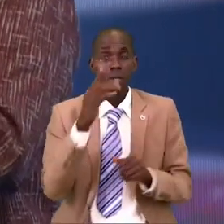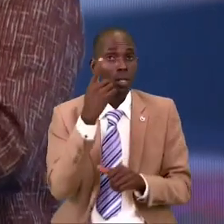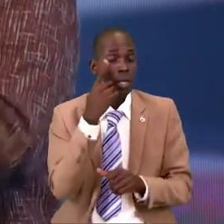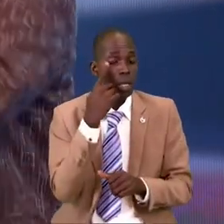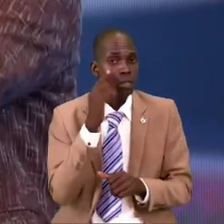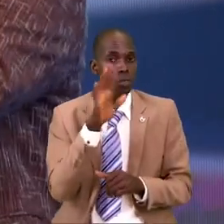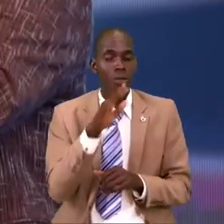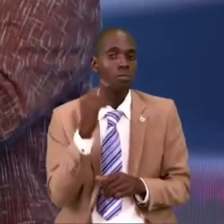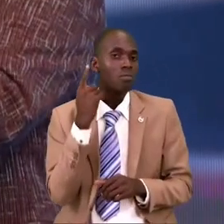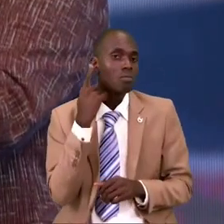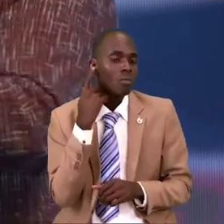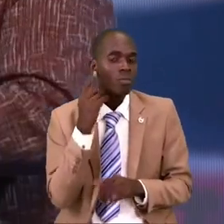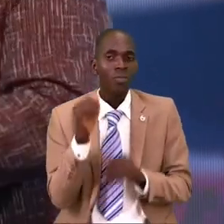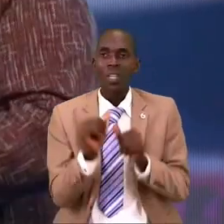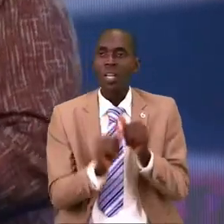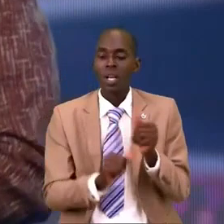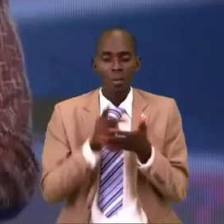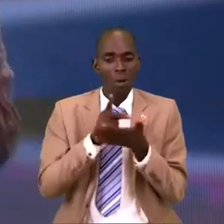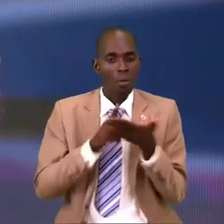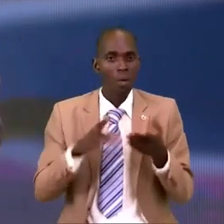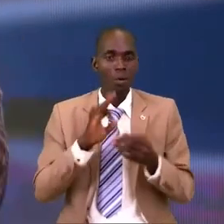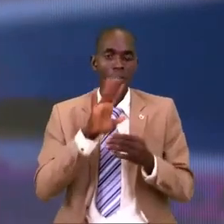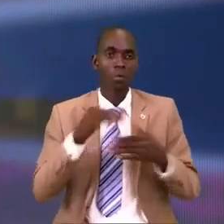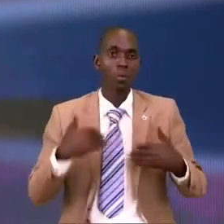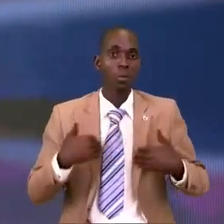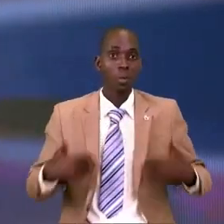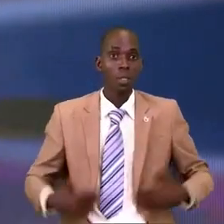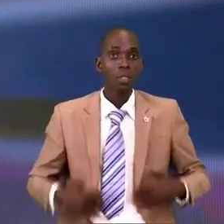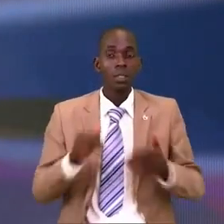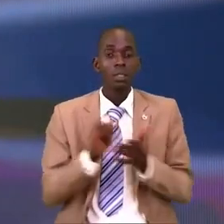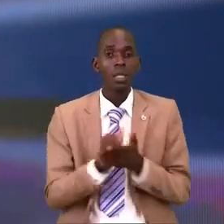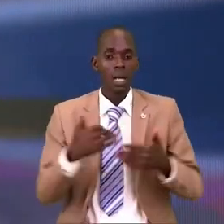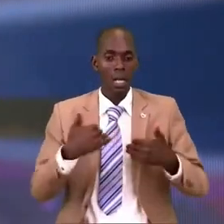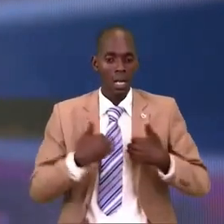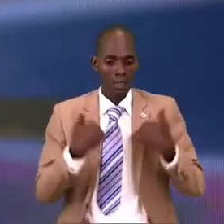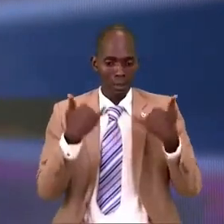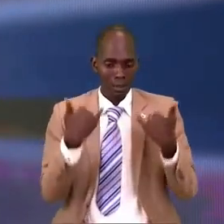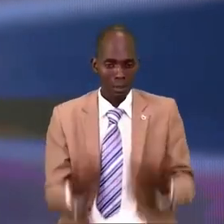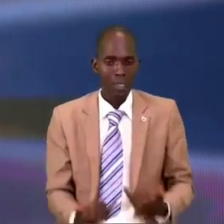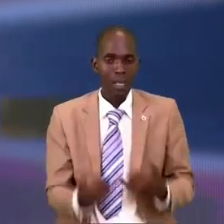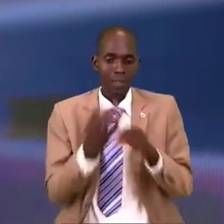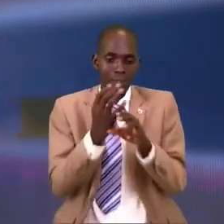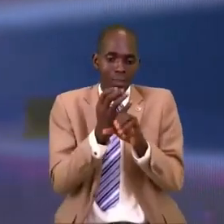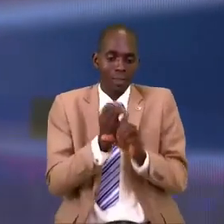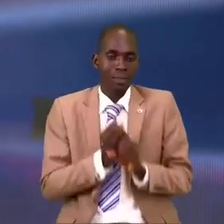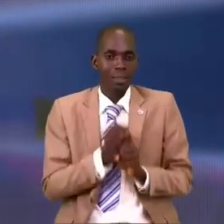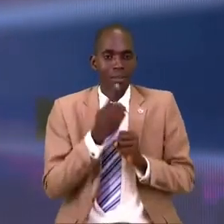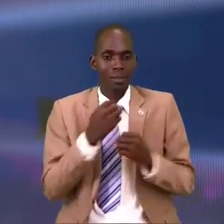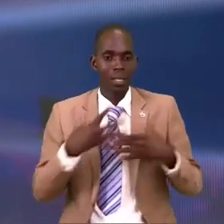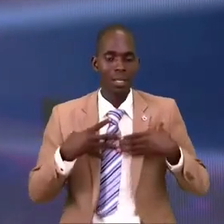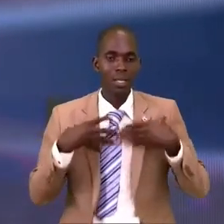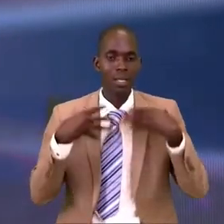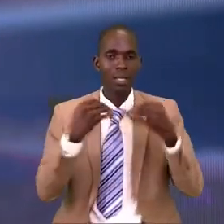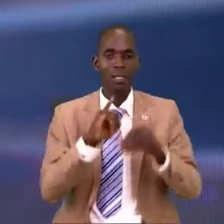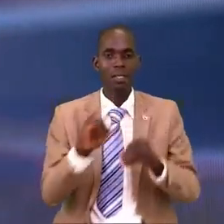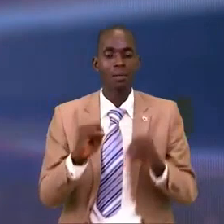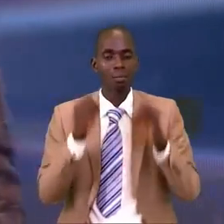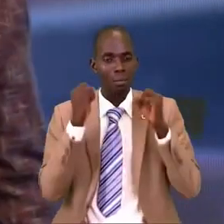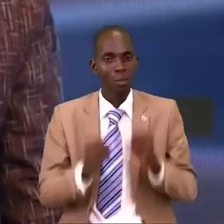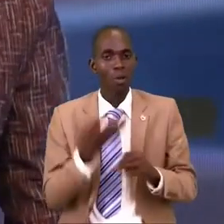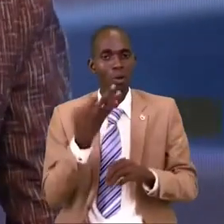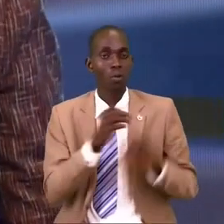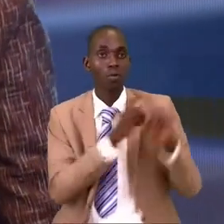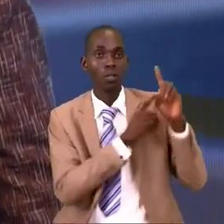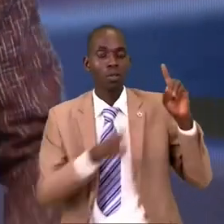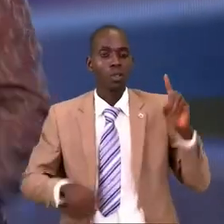virtue of the Lord, you present that unto the Lord as a living sacrifice,